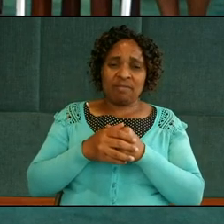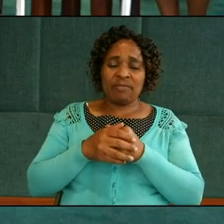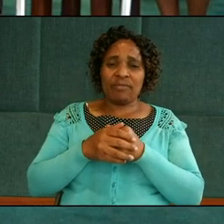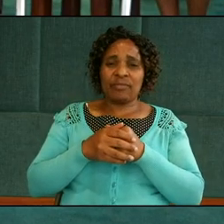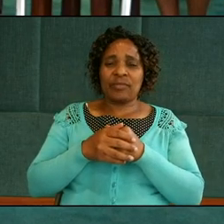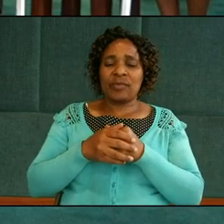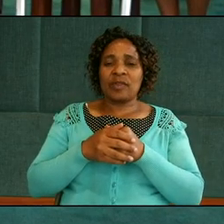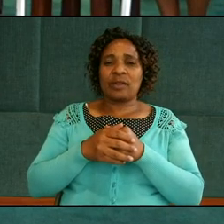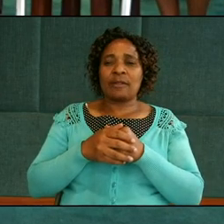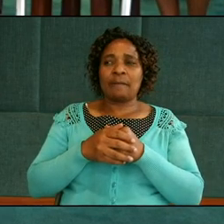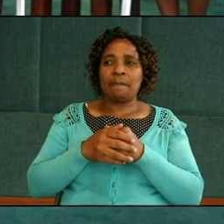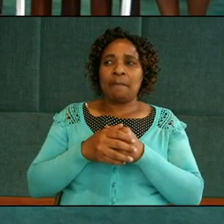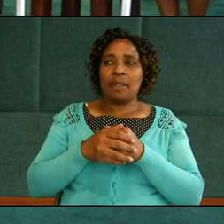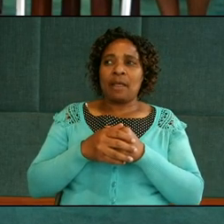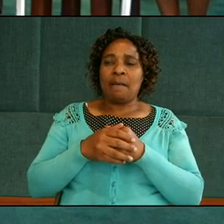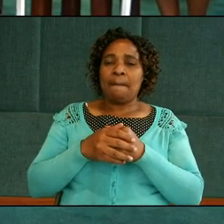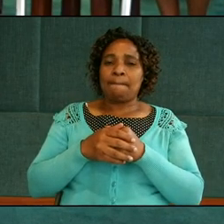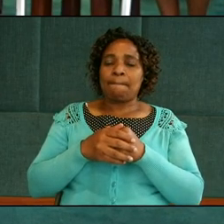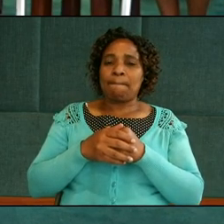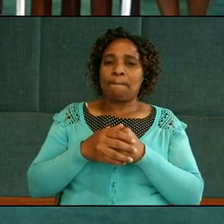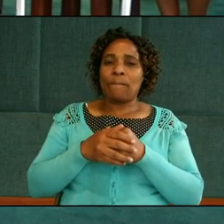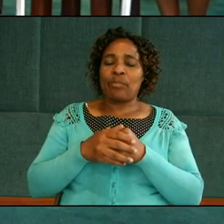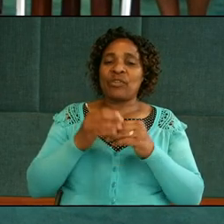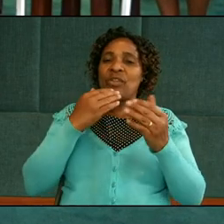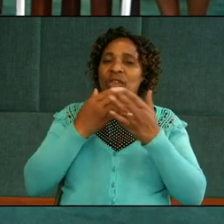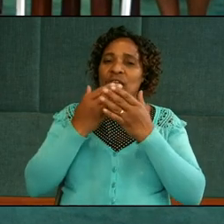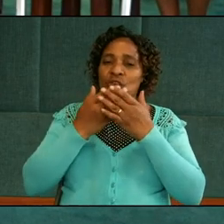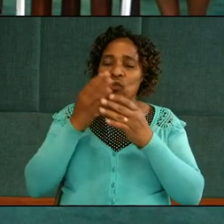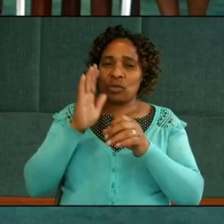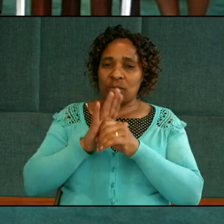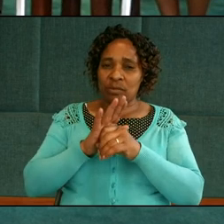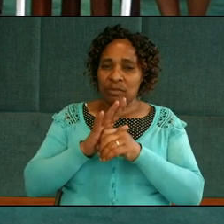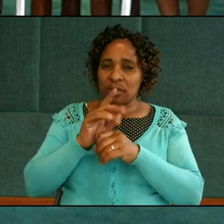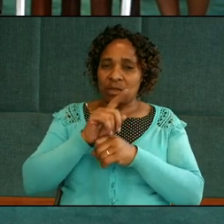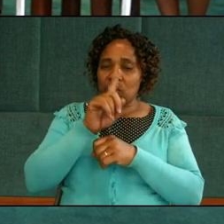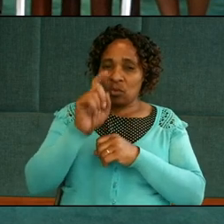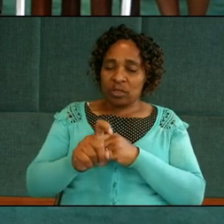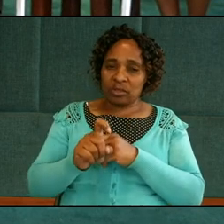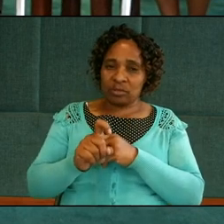I'll start with my far left. Thank you for the question.